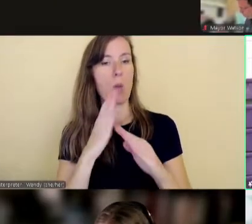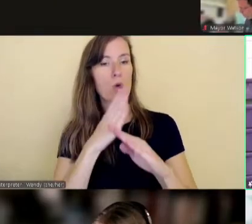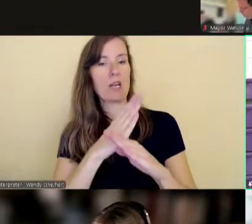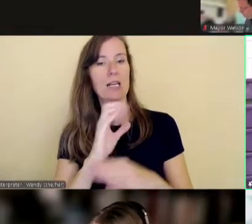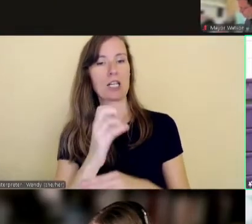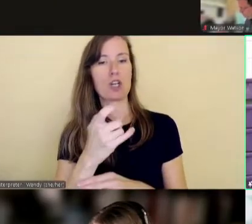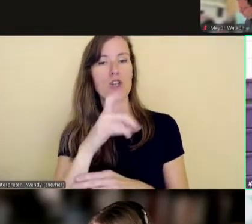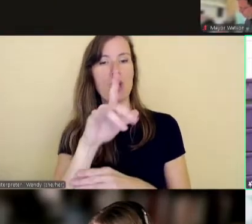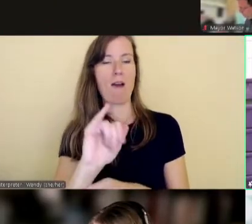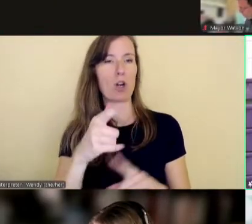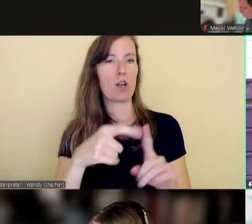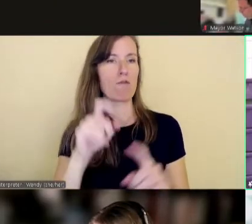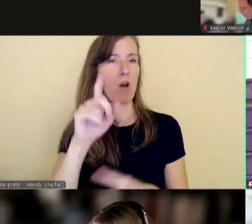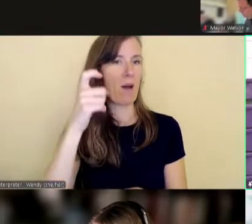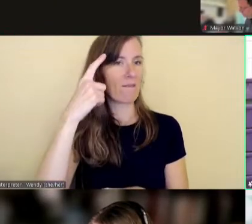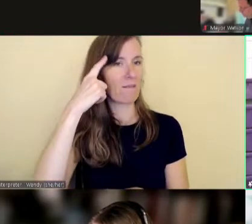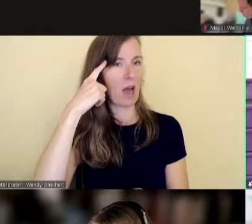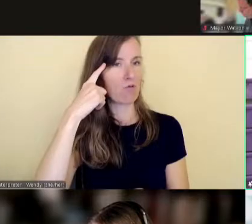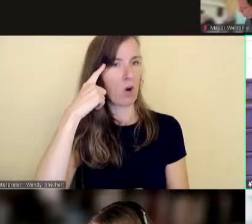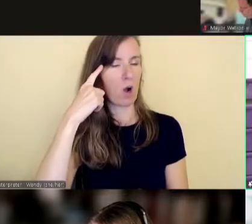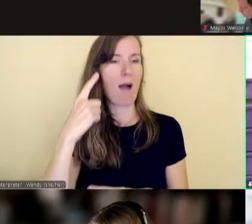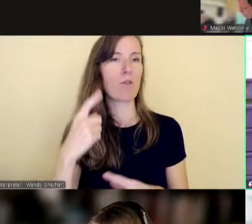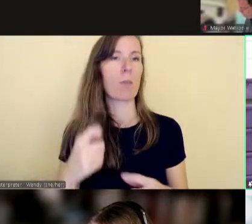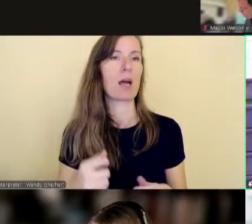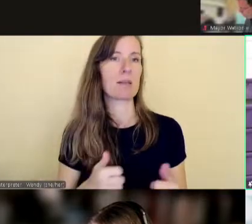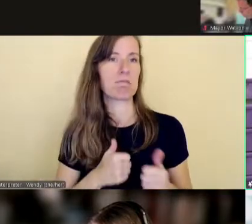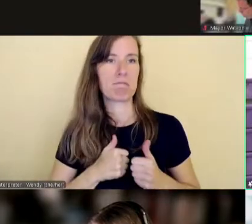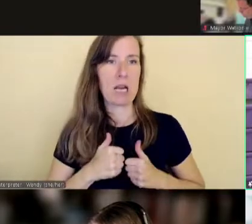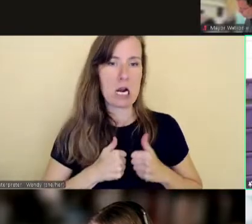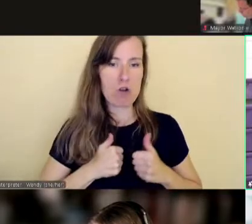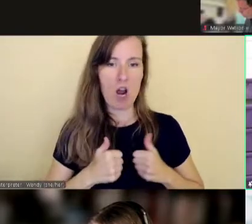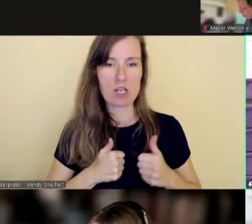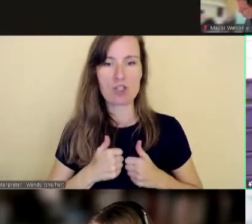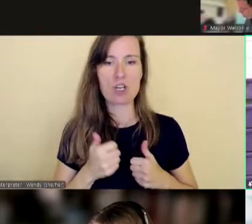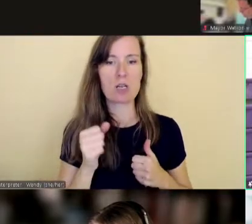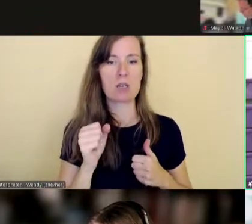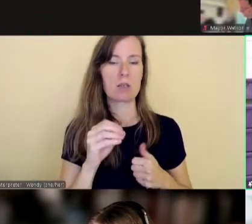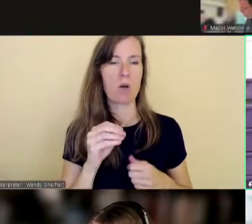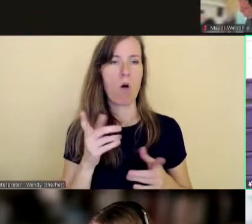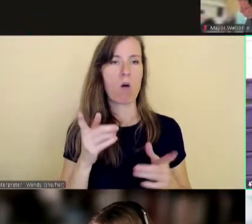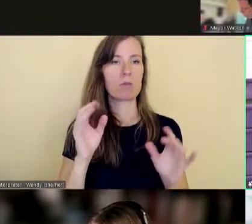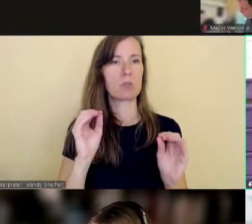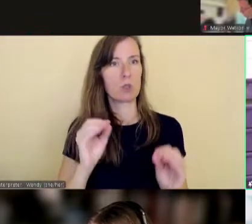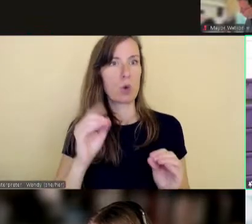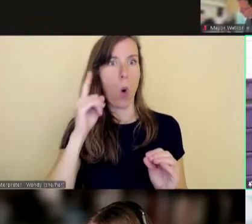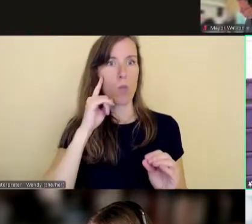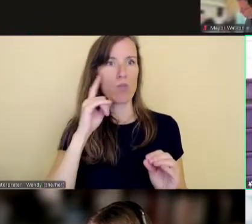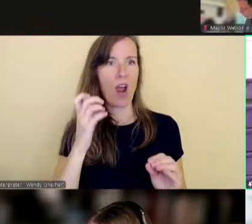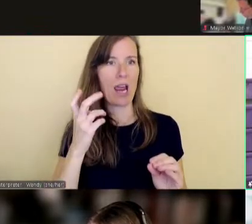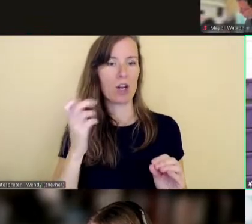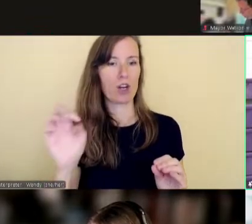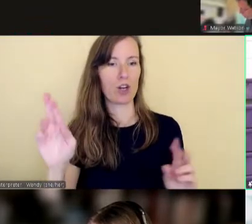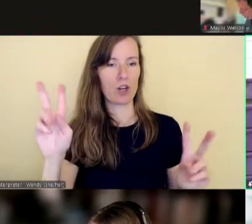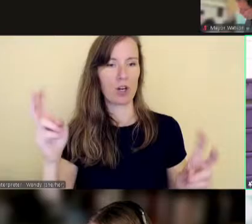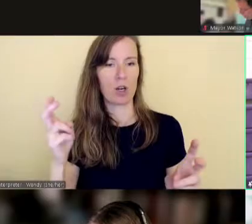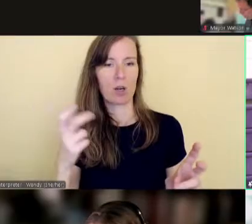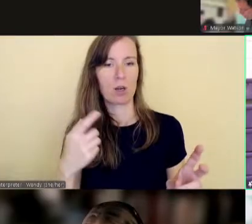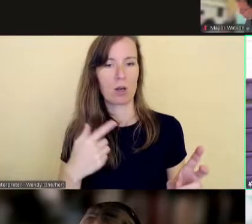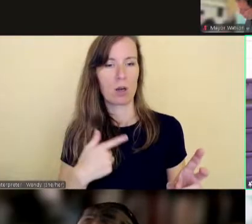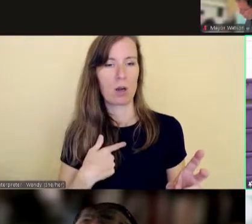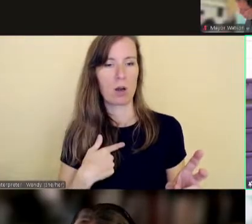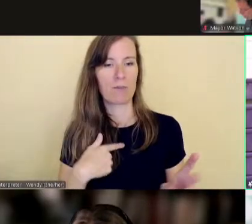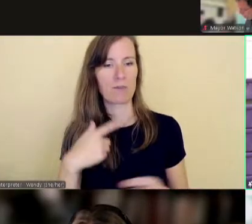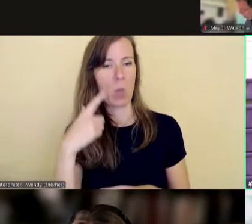were developing this. The thought was that, while this may or may not be specifically the role of the